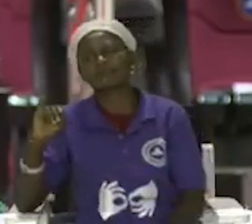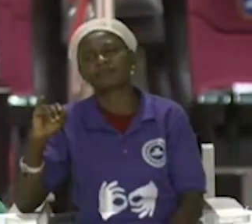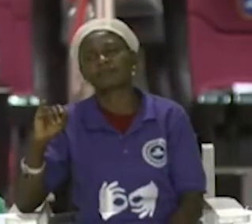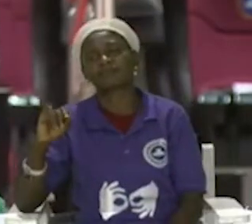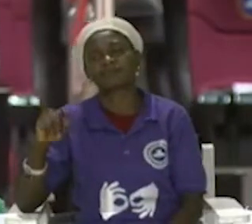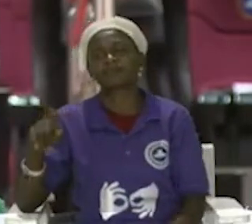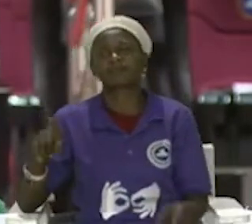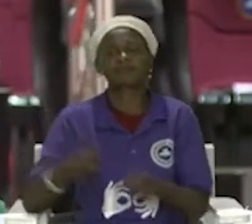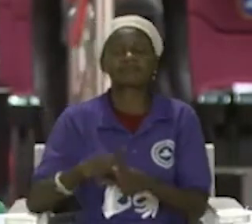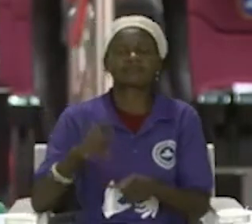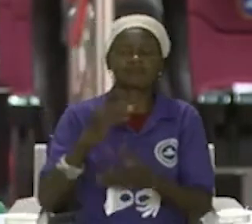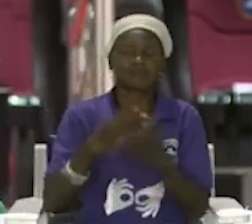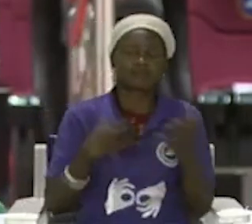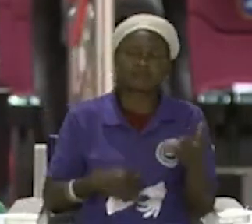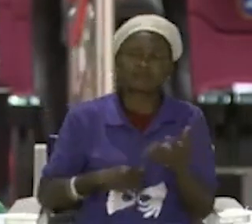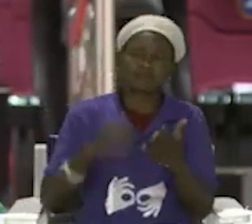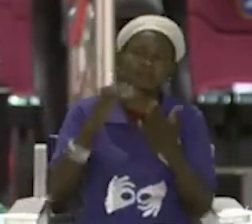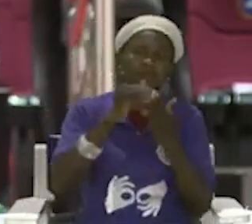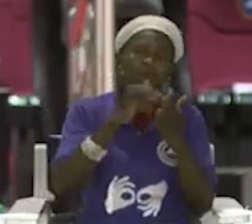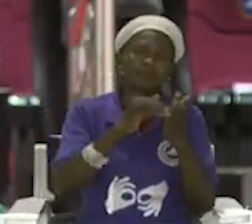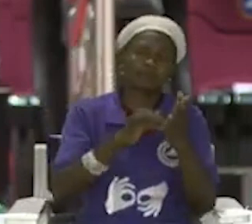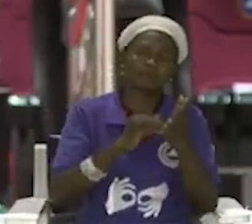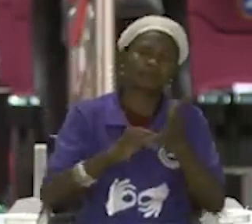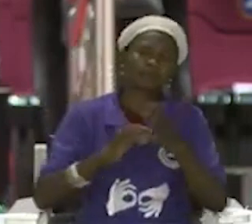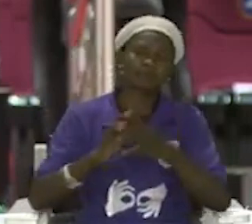Like somebody